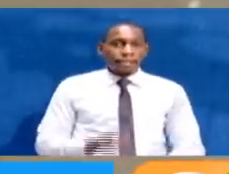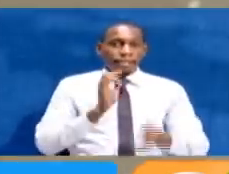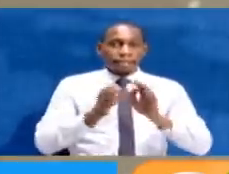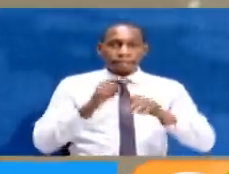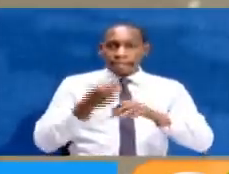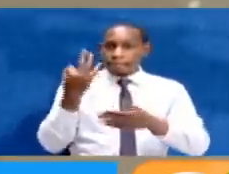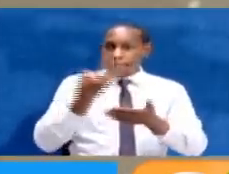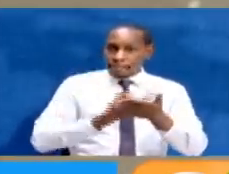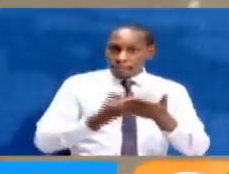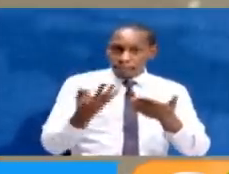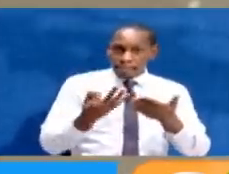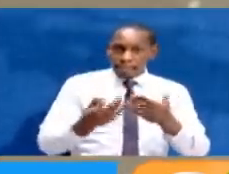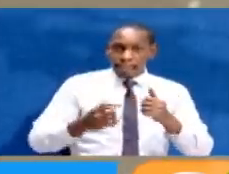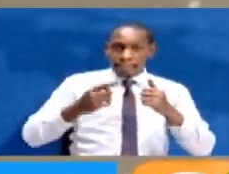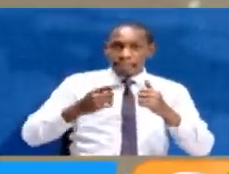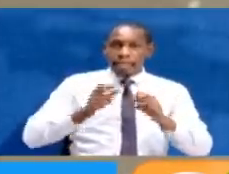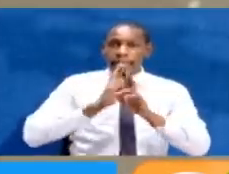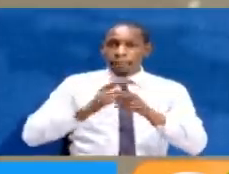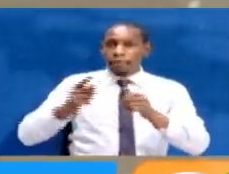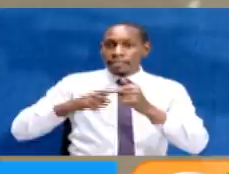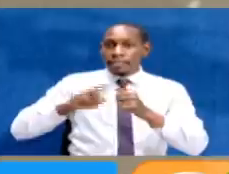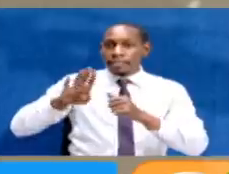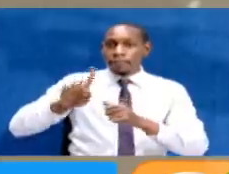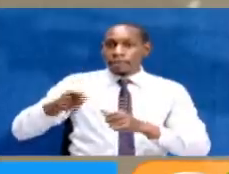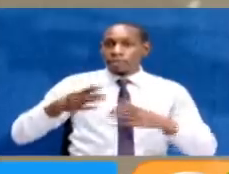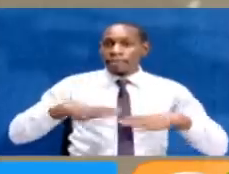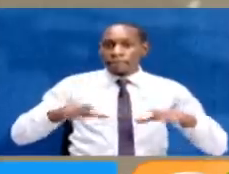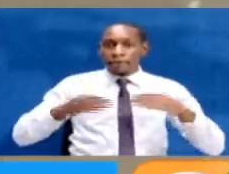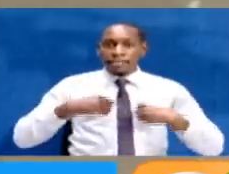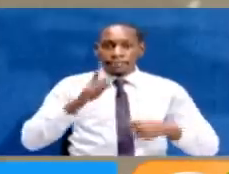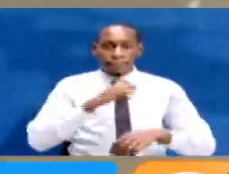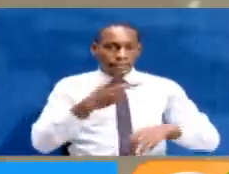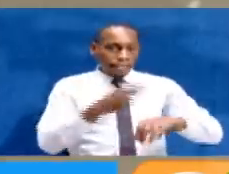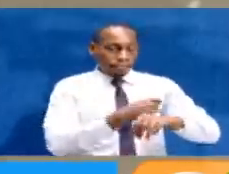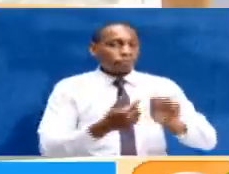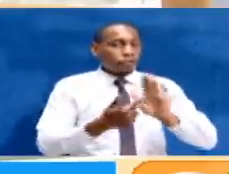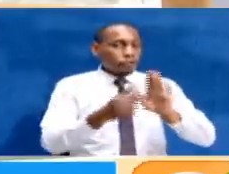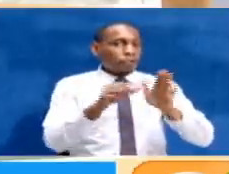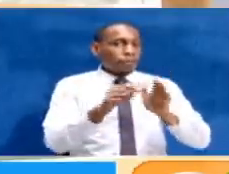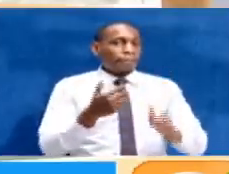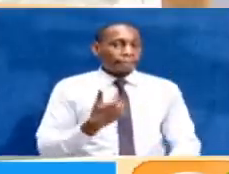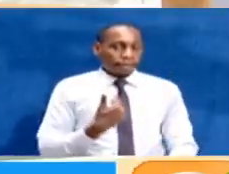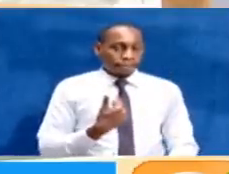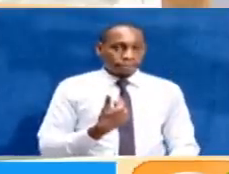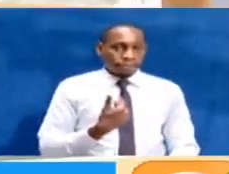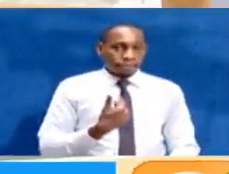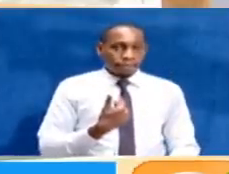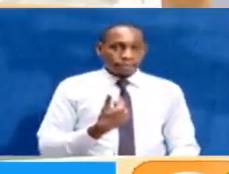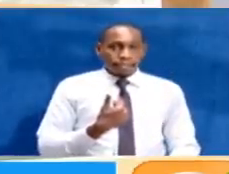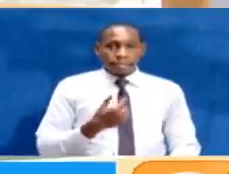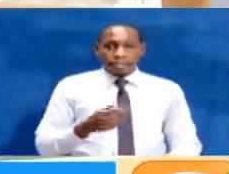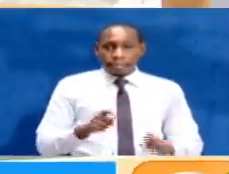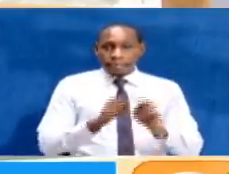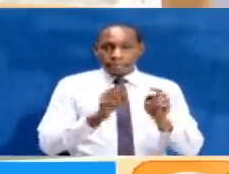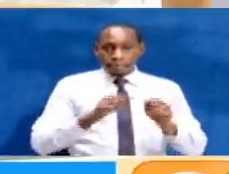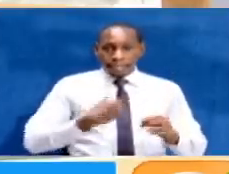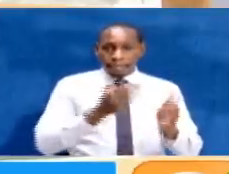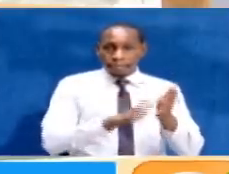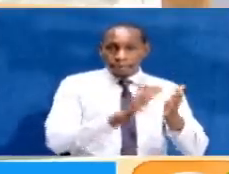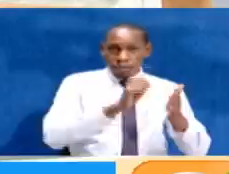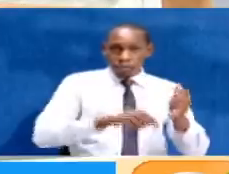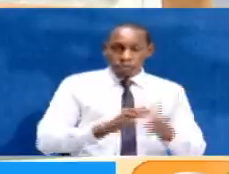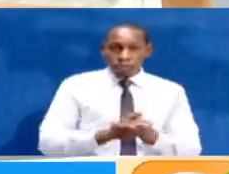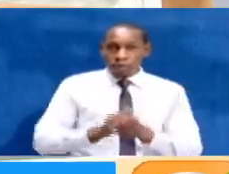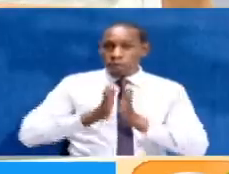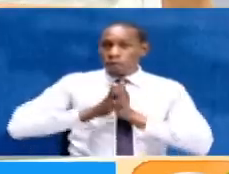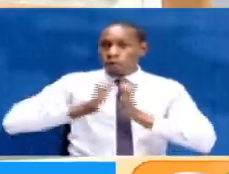about 3 weeks and we had 64,000, and then it says something. I mean, I would even probably suggest open